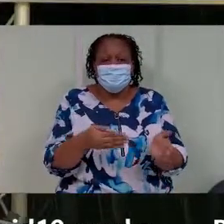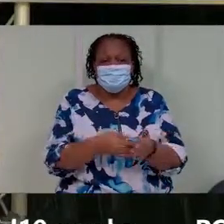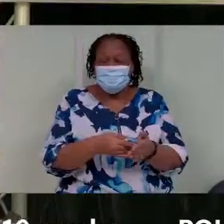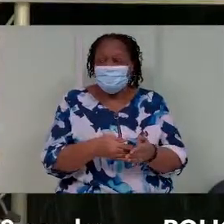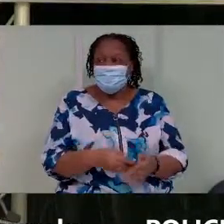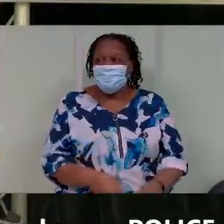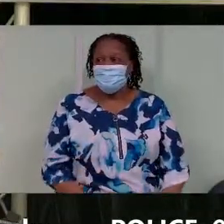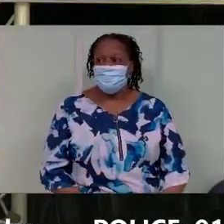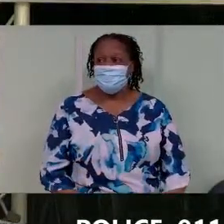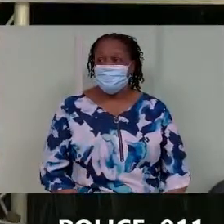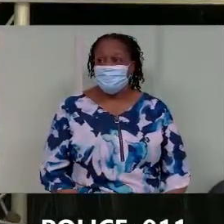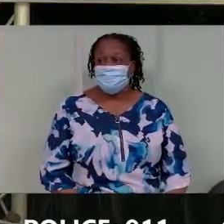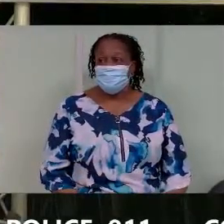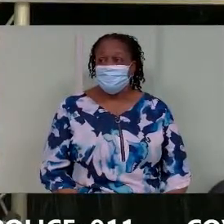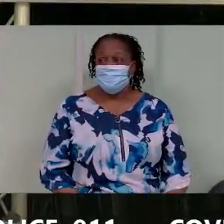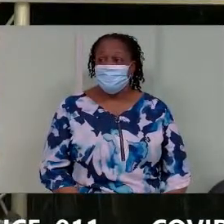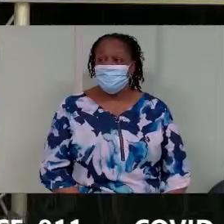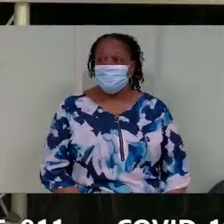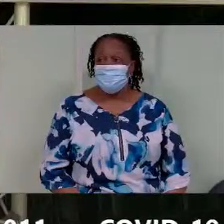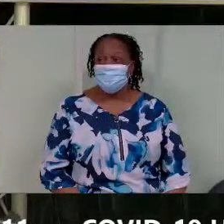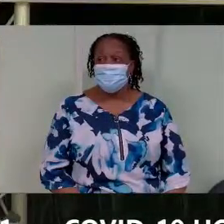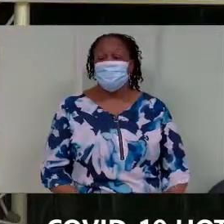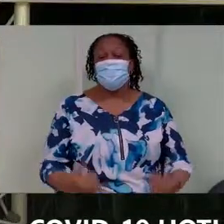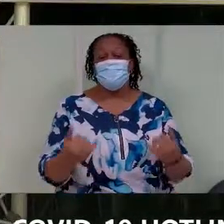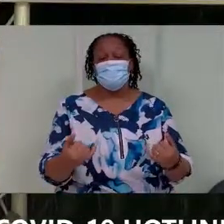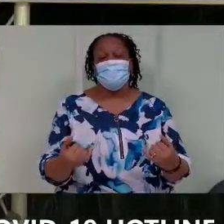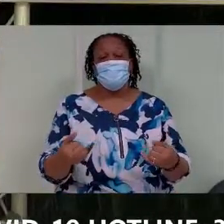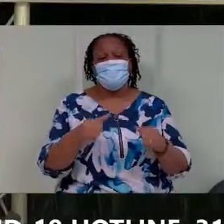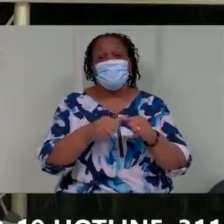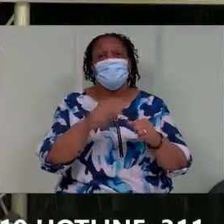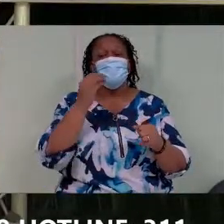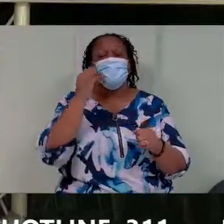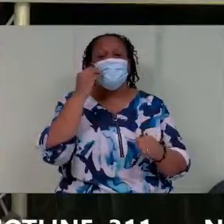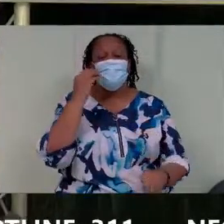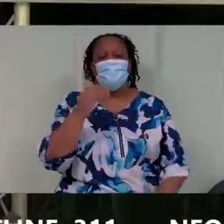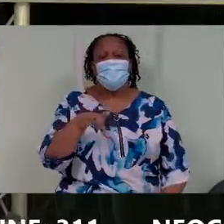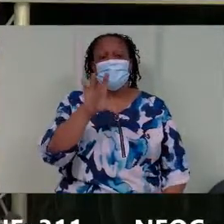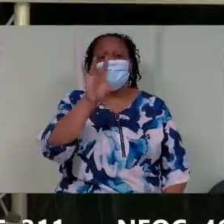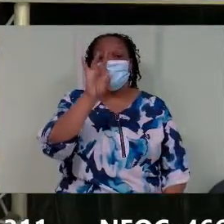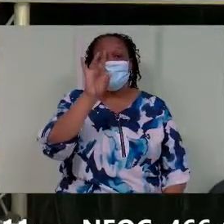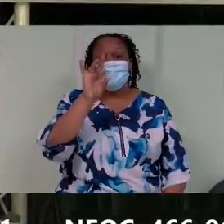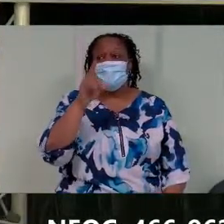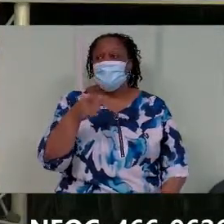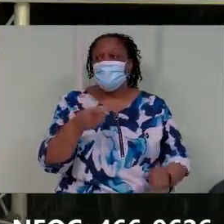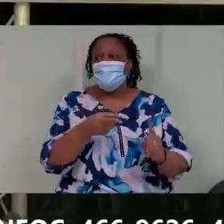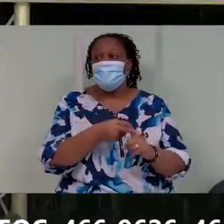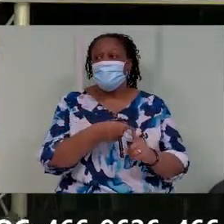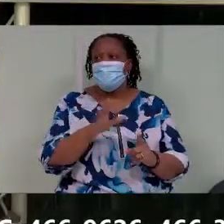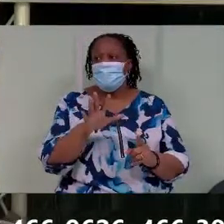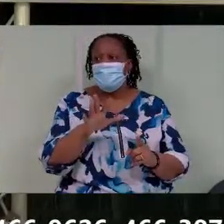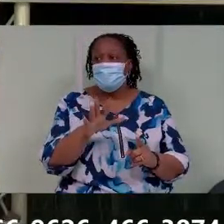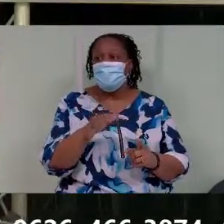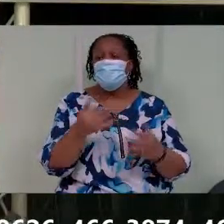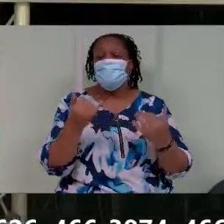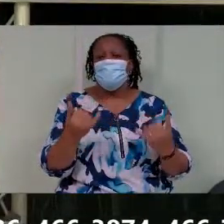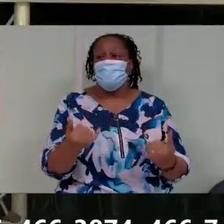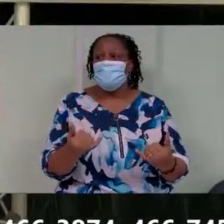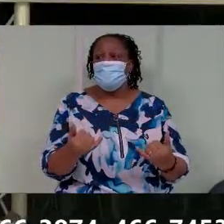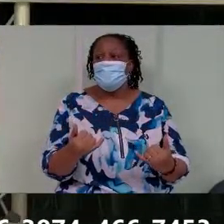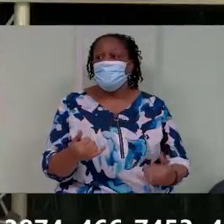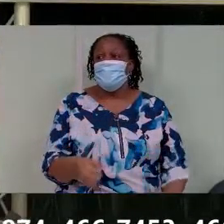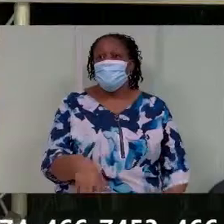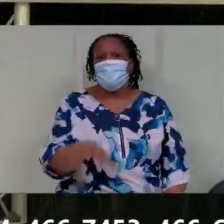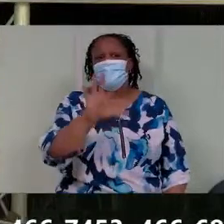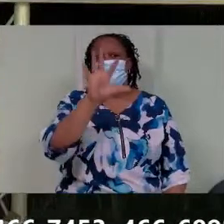go into a curfew of from 8 to 5 a.m., and now they have moved to a curfew from 5